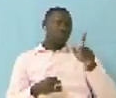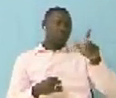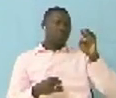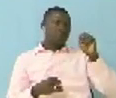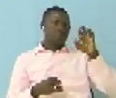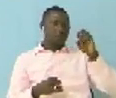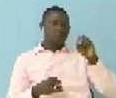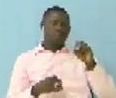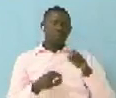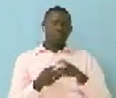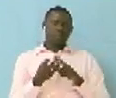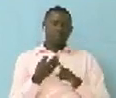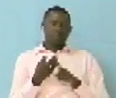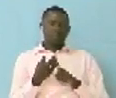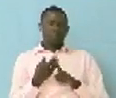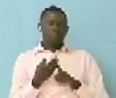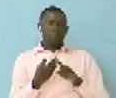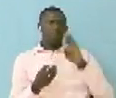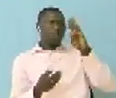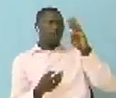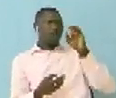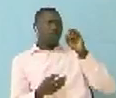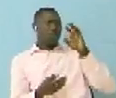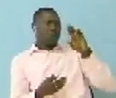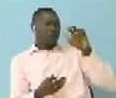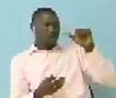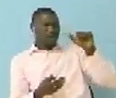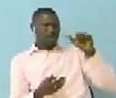Bora Koli, did he wear the jungler uniform?